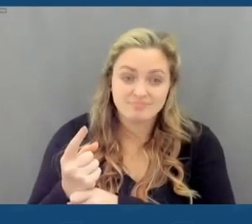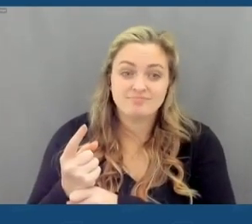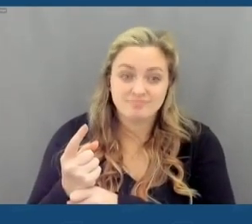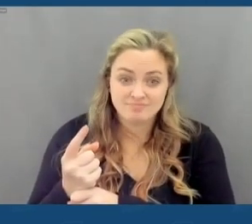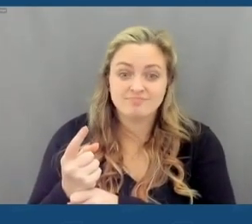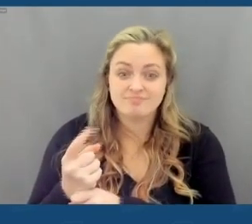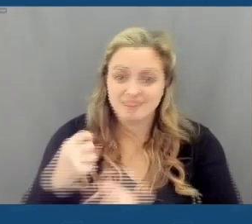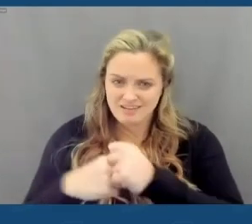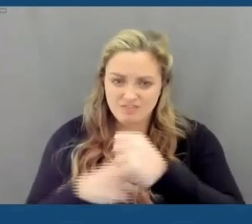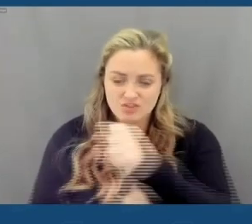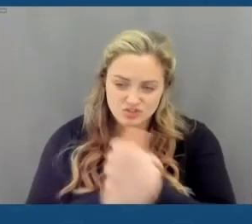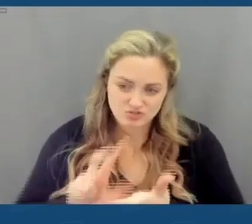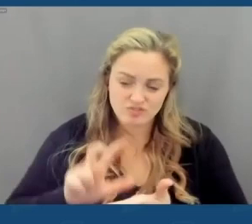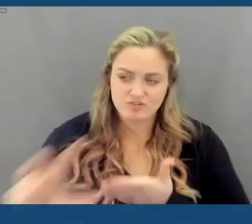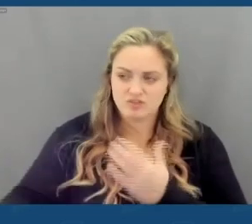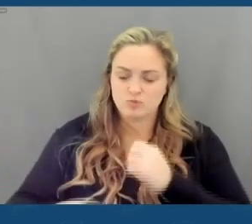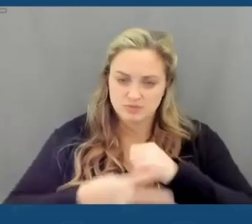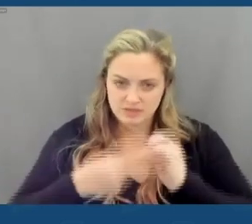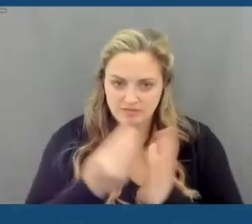Infrastructure investments will save the ratepayers.